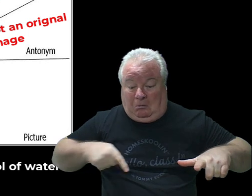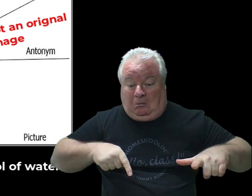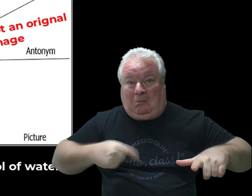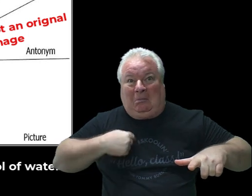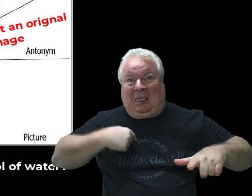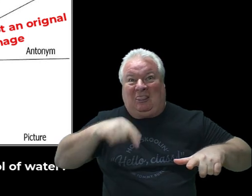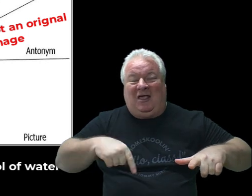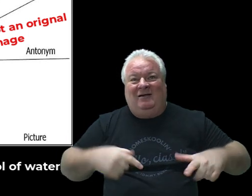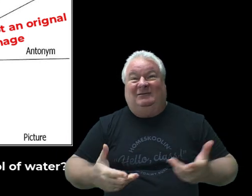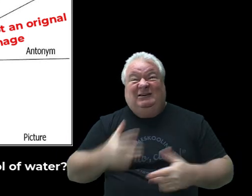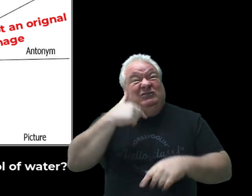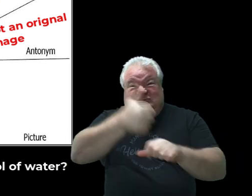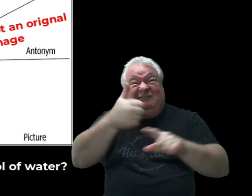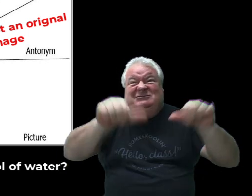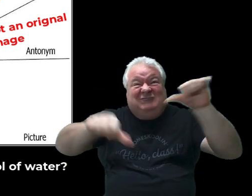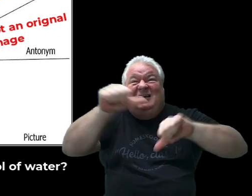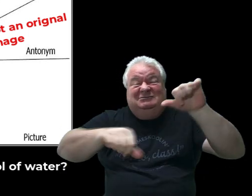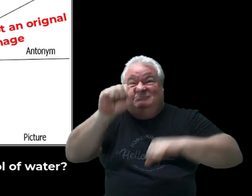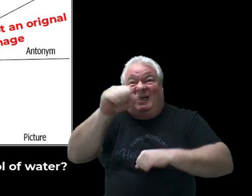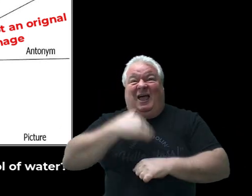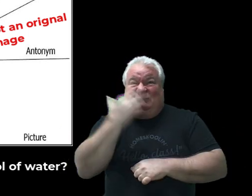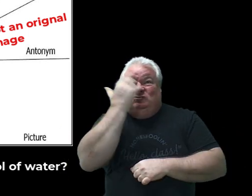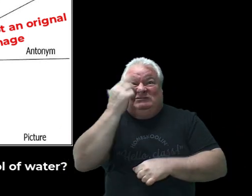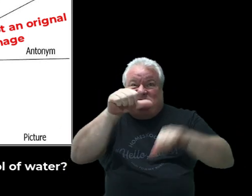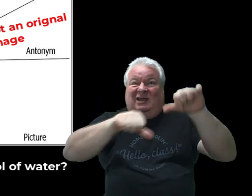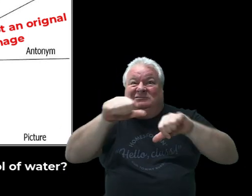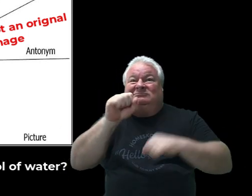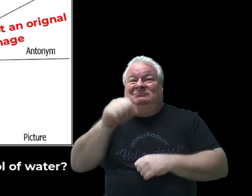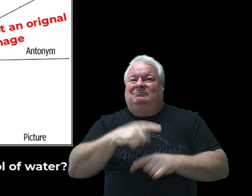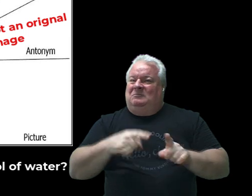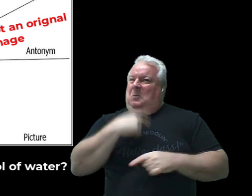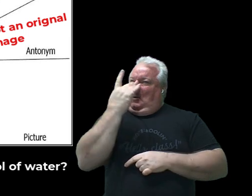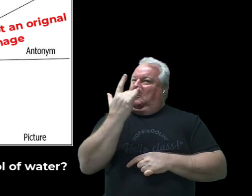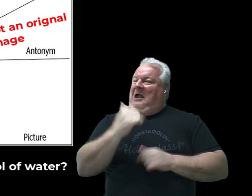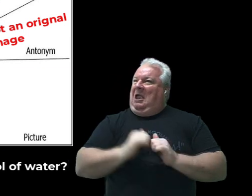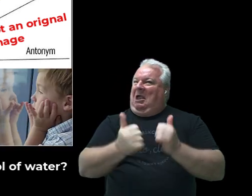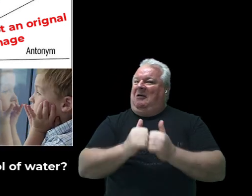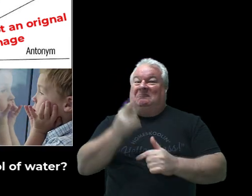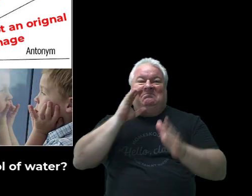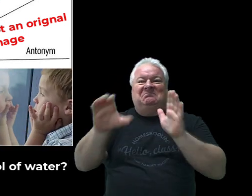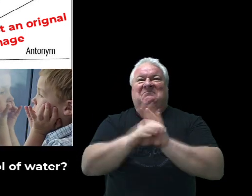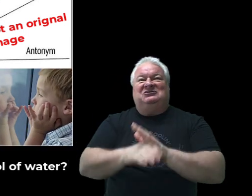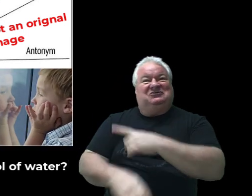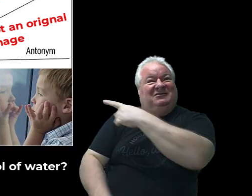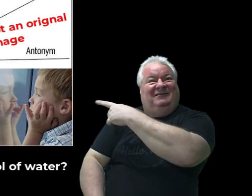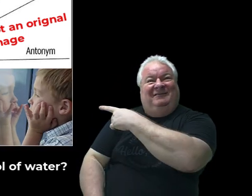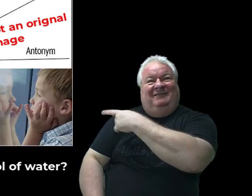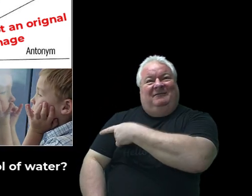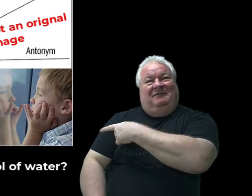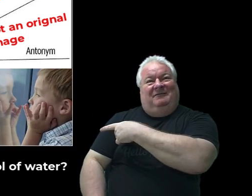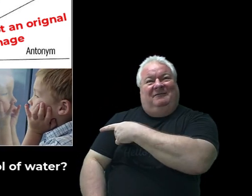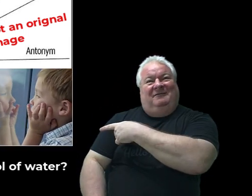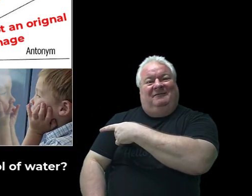water. It's science, but I really do wonder why. Here's a picture of the